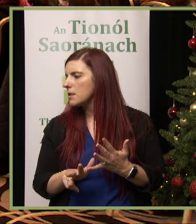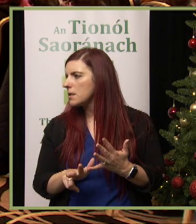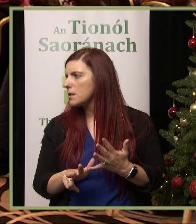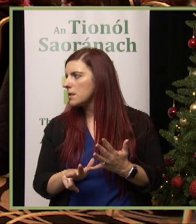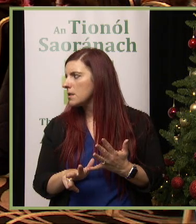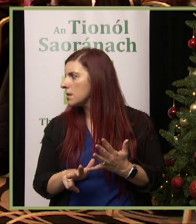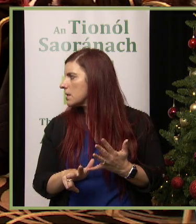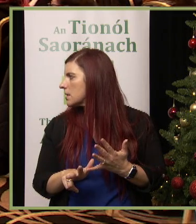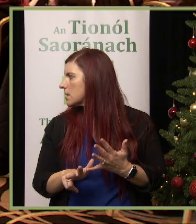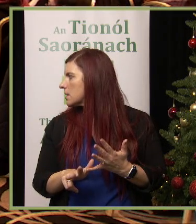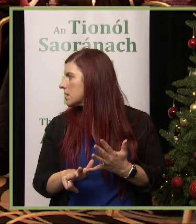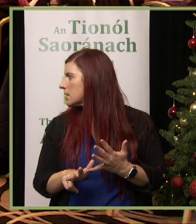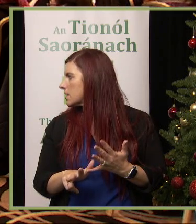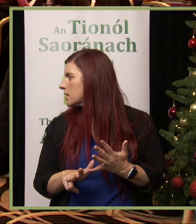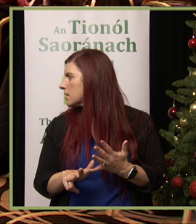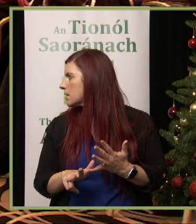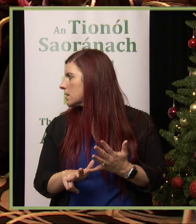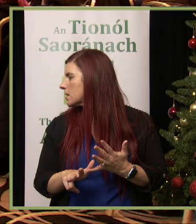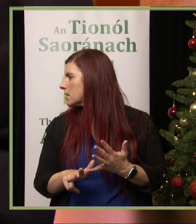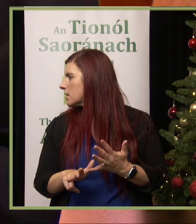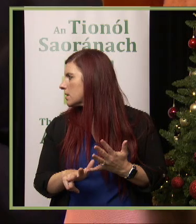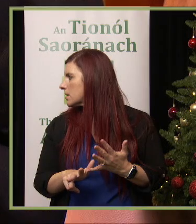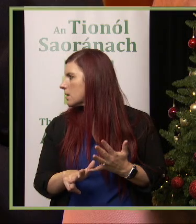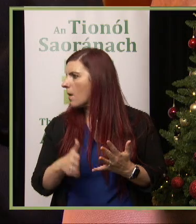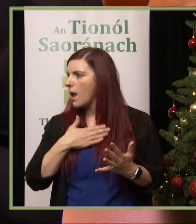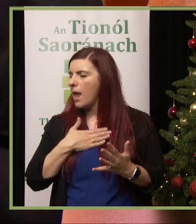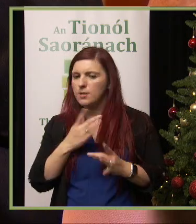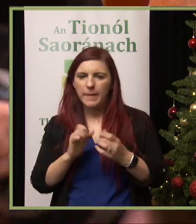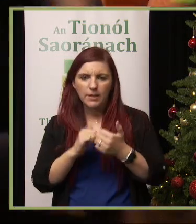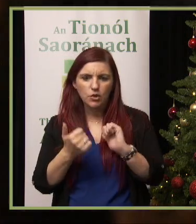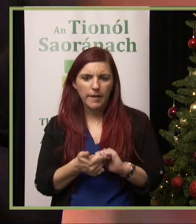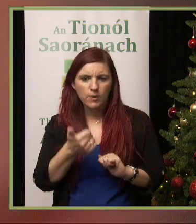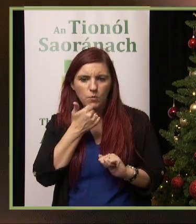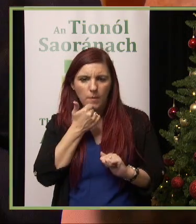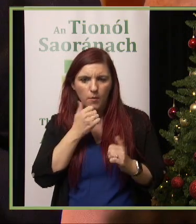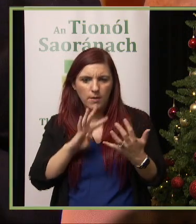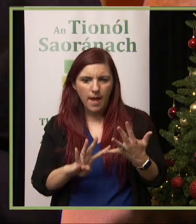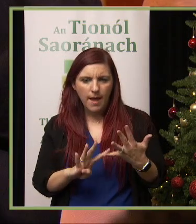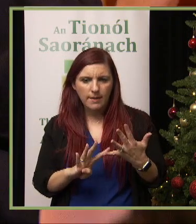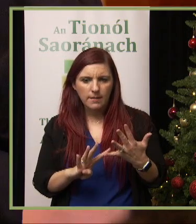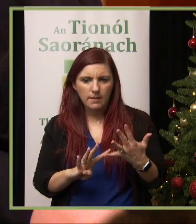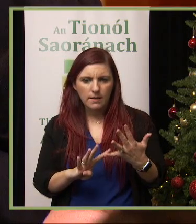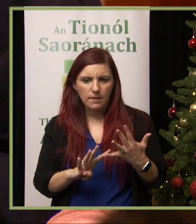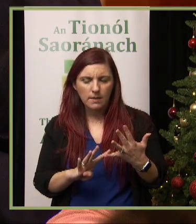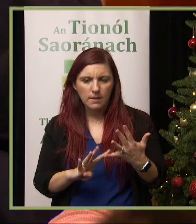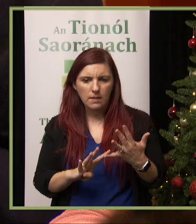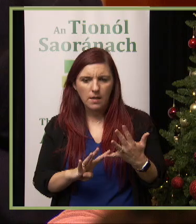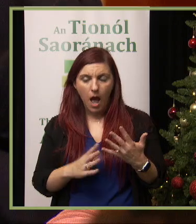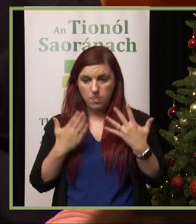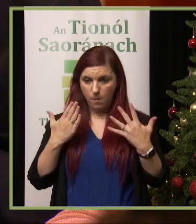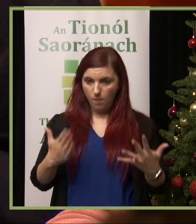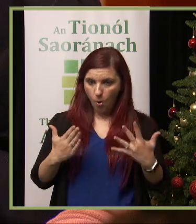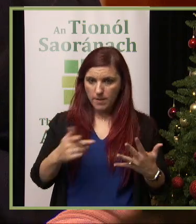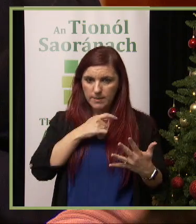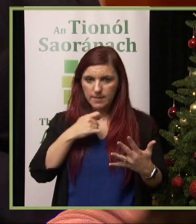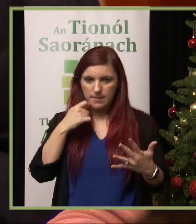We'd like to make a change to number 9. I'll read out the recommendation as it is. People